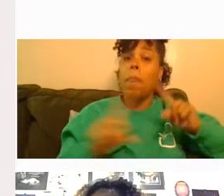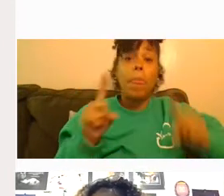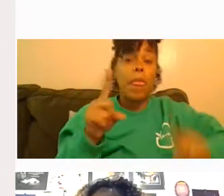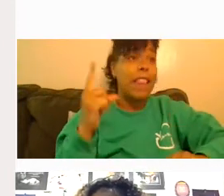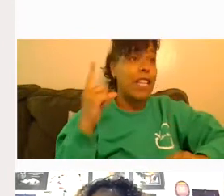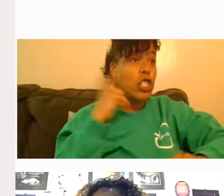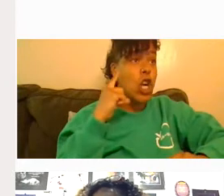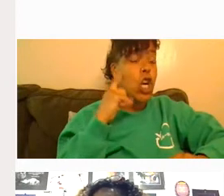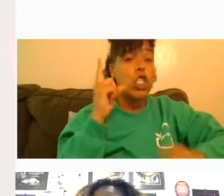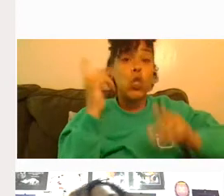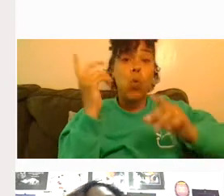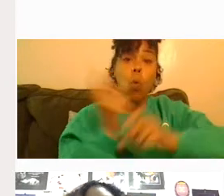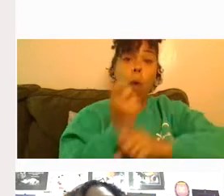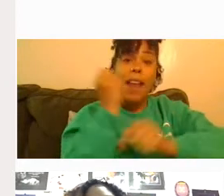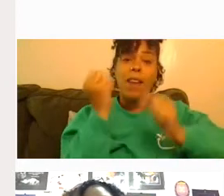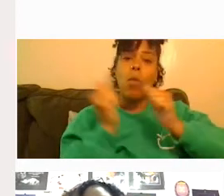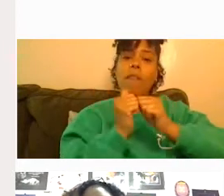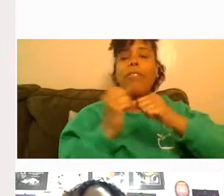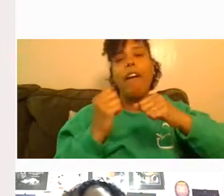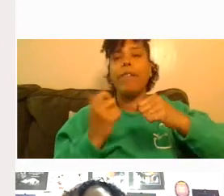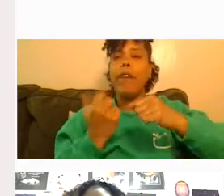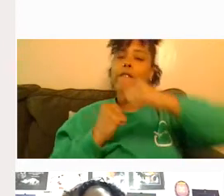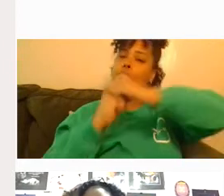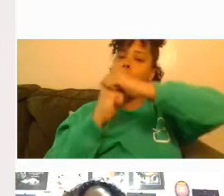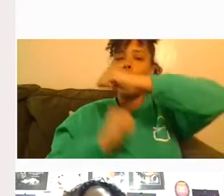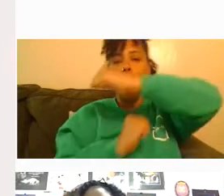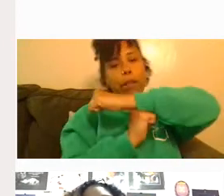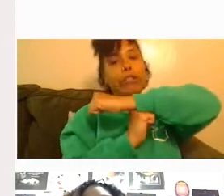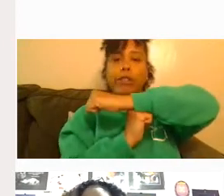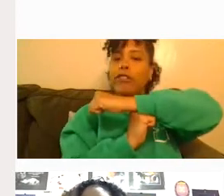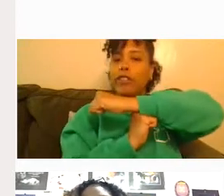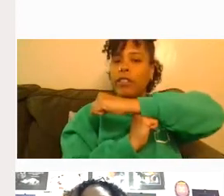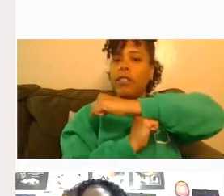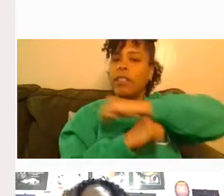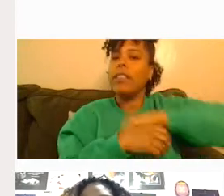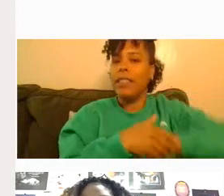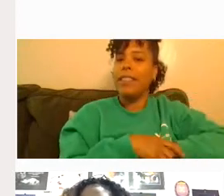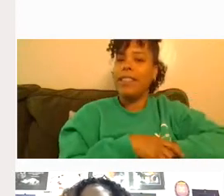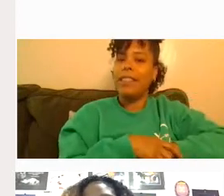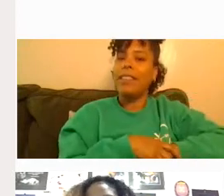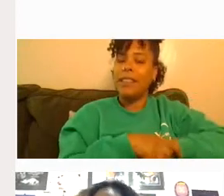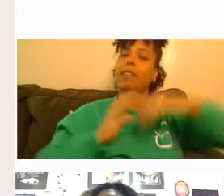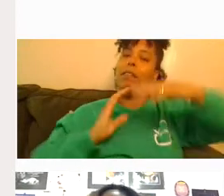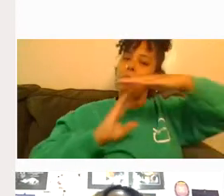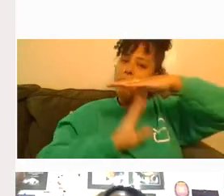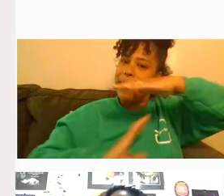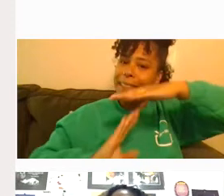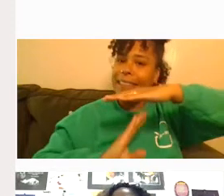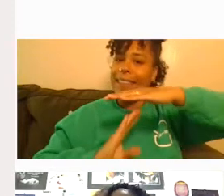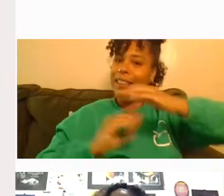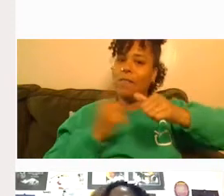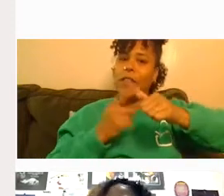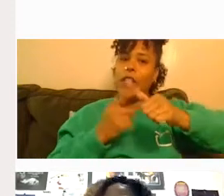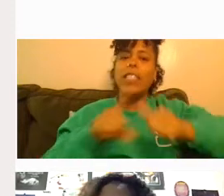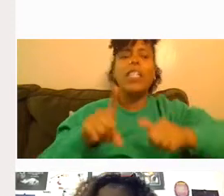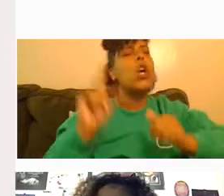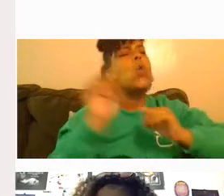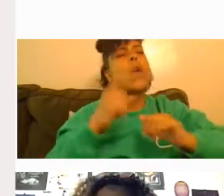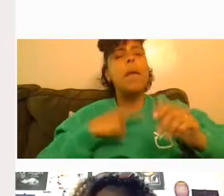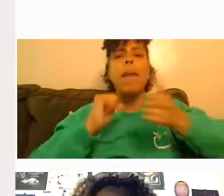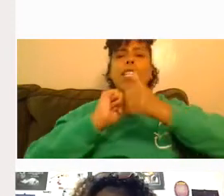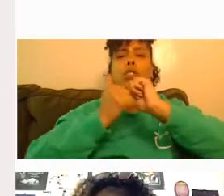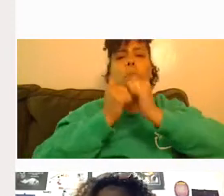the fundamentals? Didn't I tell y'all I was a money coach? You win with the fundamental. Where my sports people at? Brooklyn in the